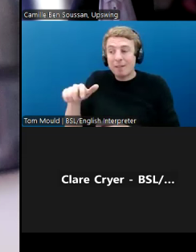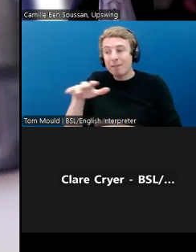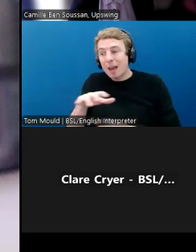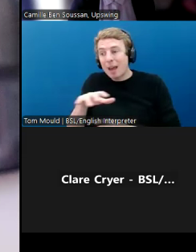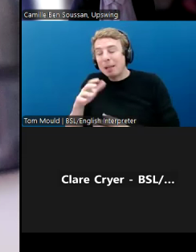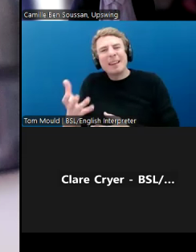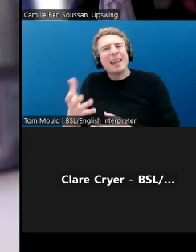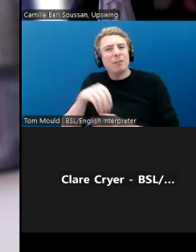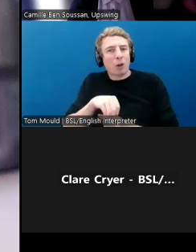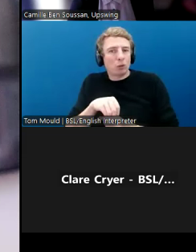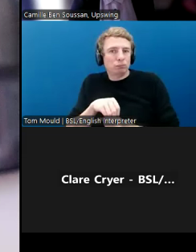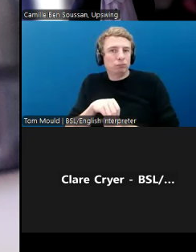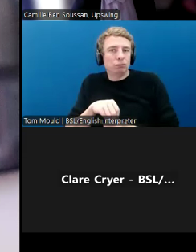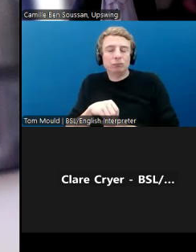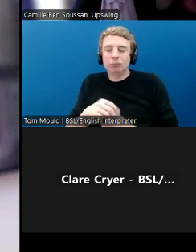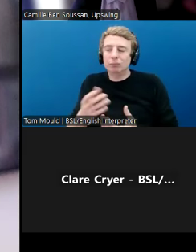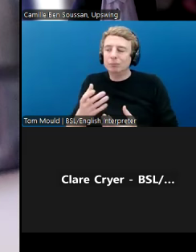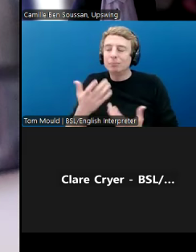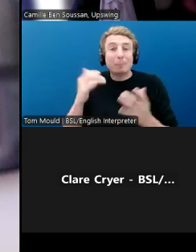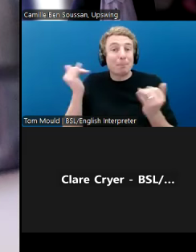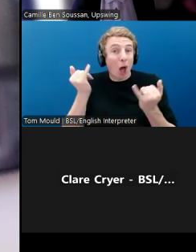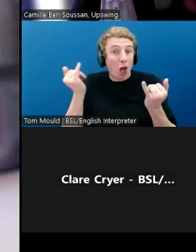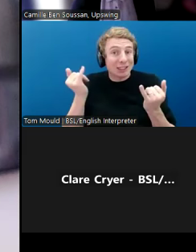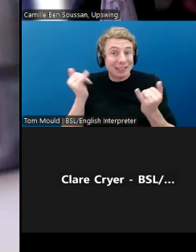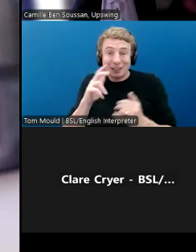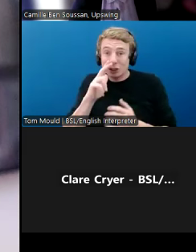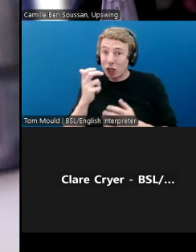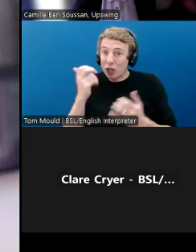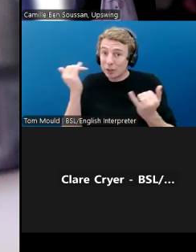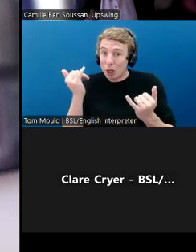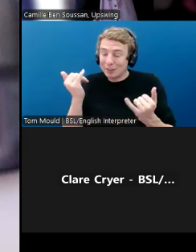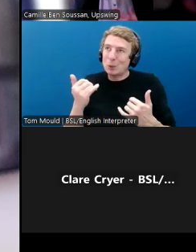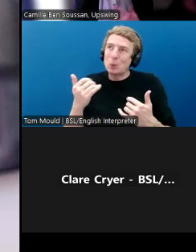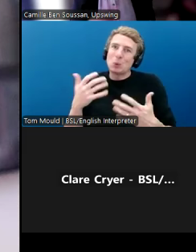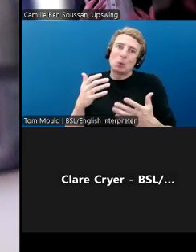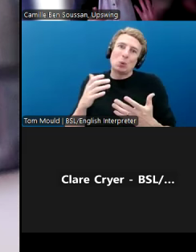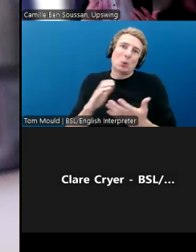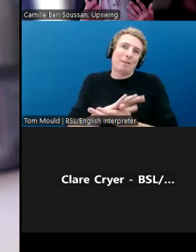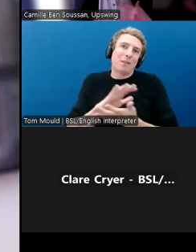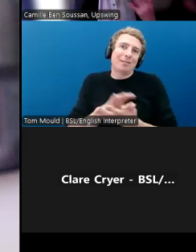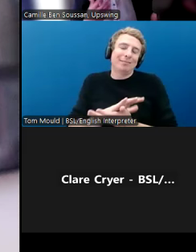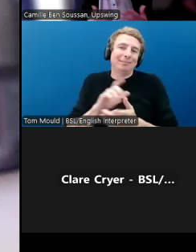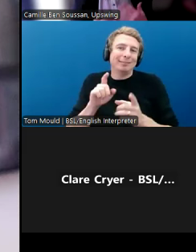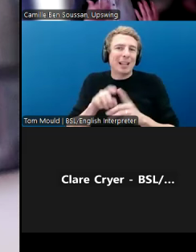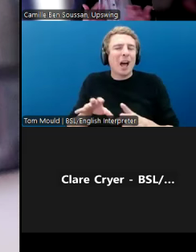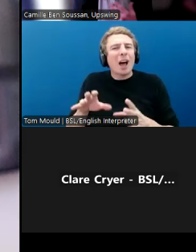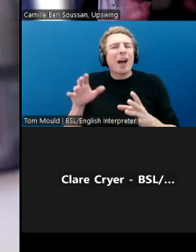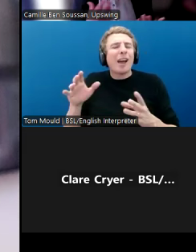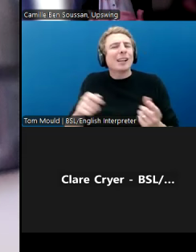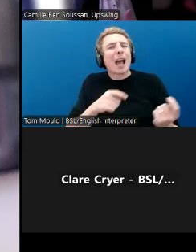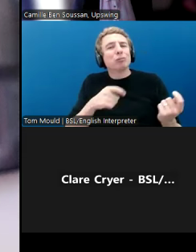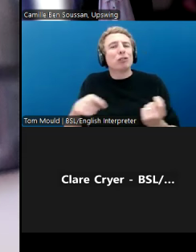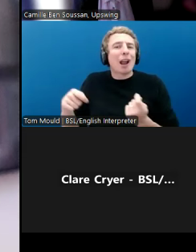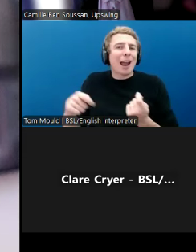were really important. The circus parties were the most fun. A bit like a cabaret with different acts, but music and singing